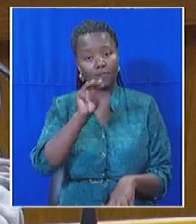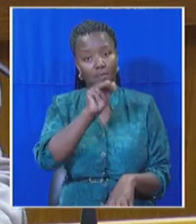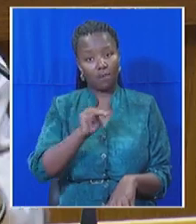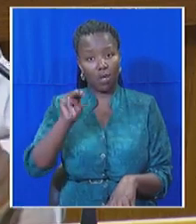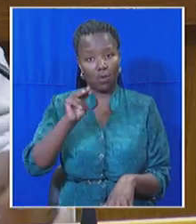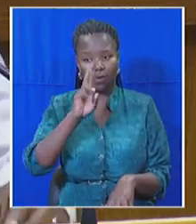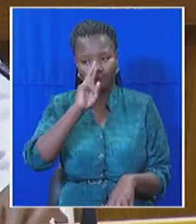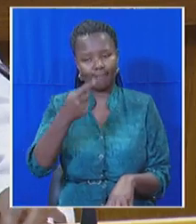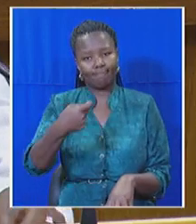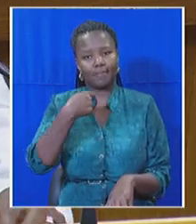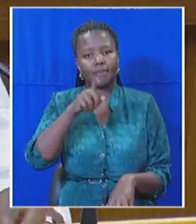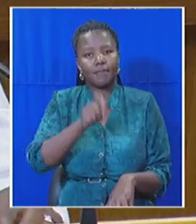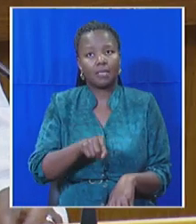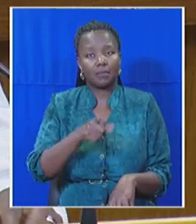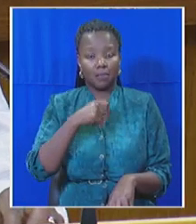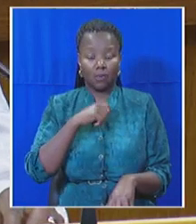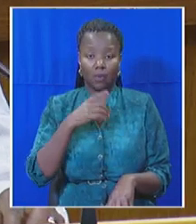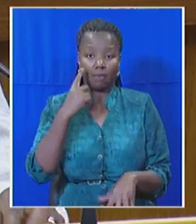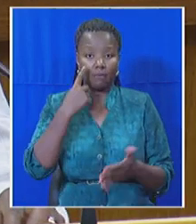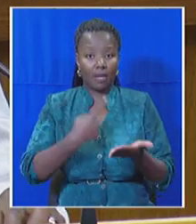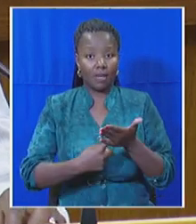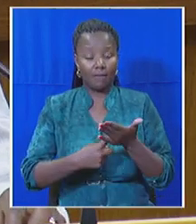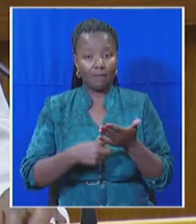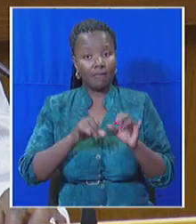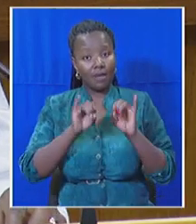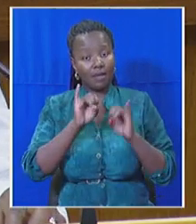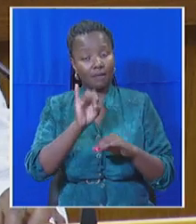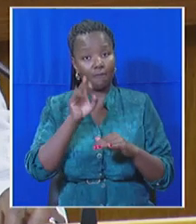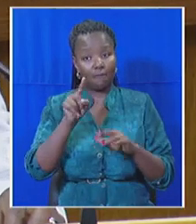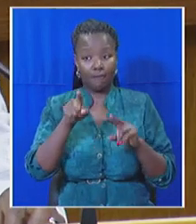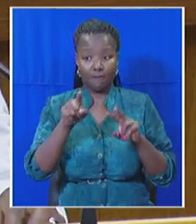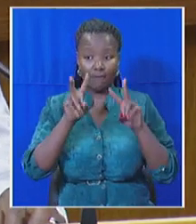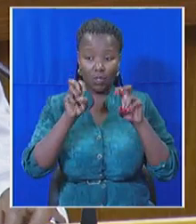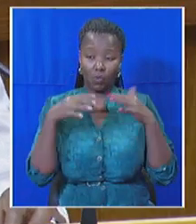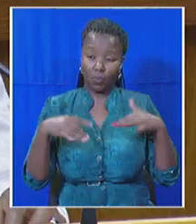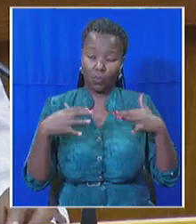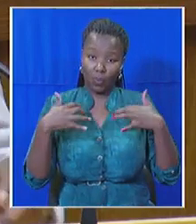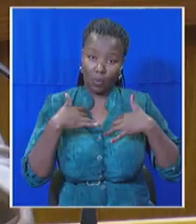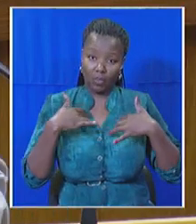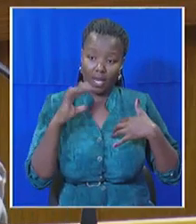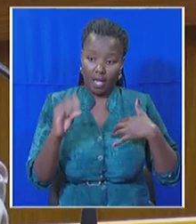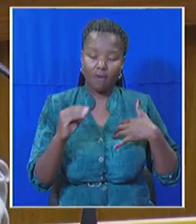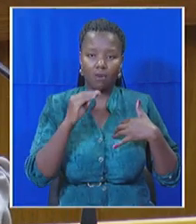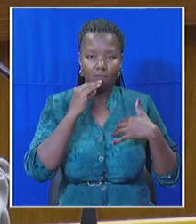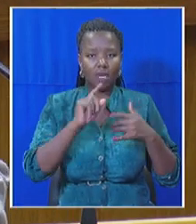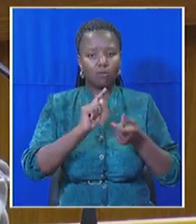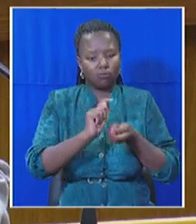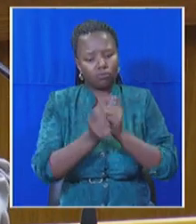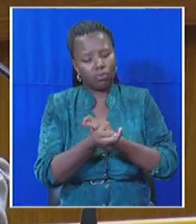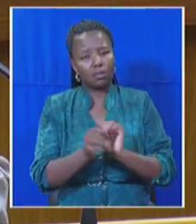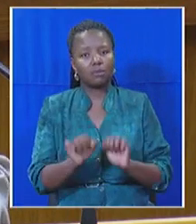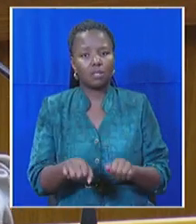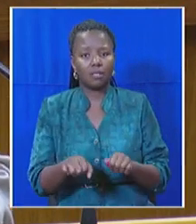if those issues are quite concerned, then the department will be on a positive trajectory. In conclusion, the issue of